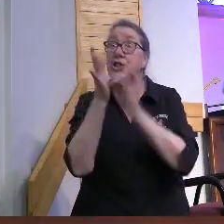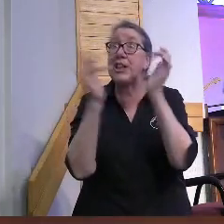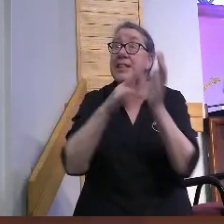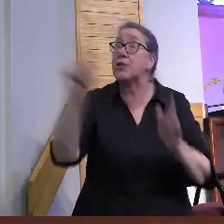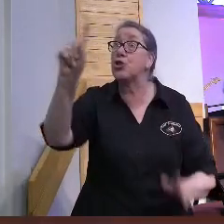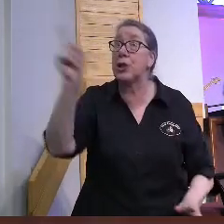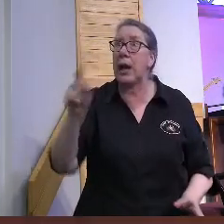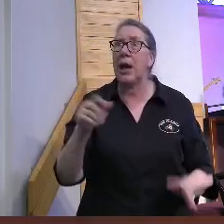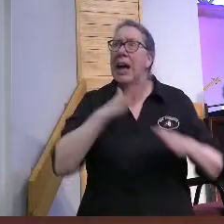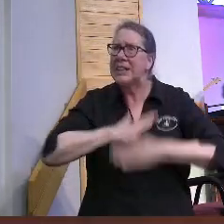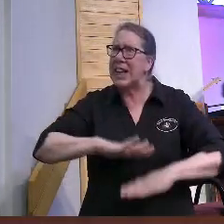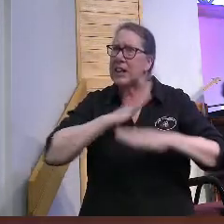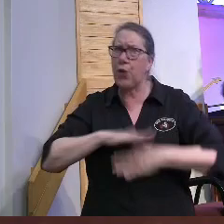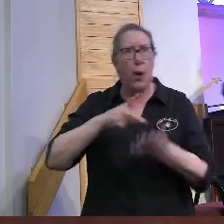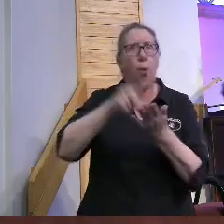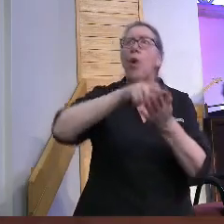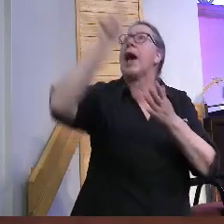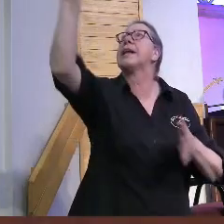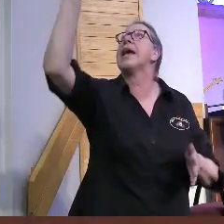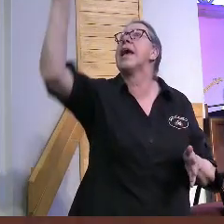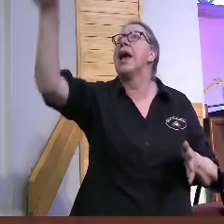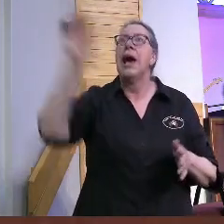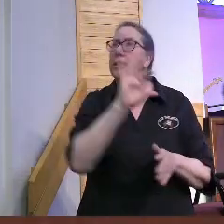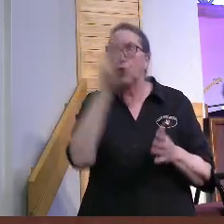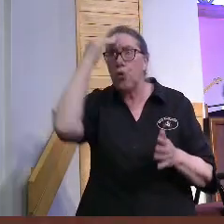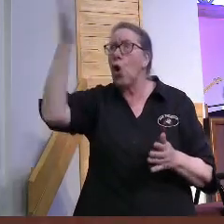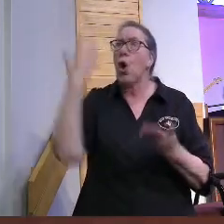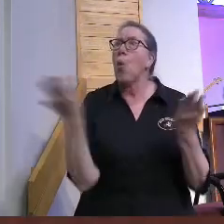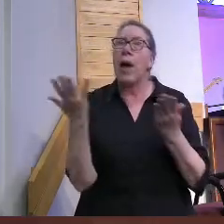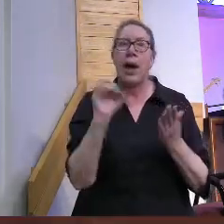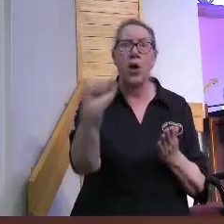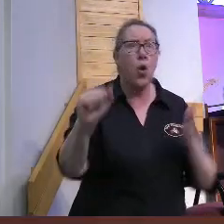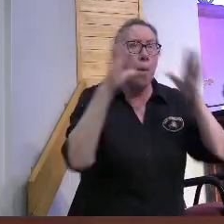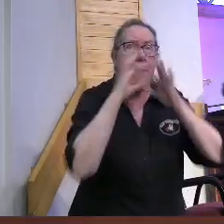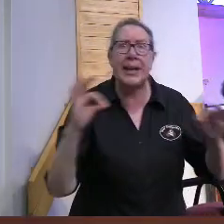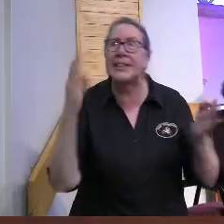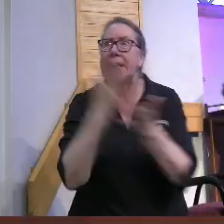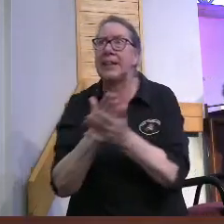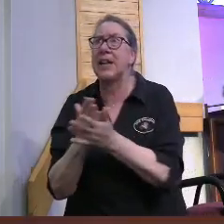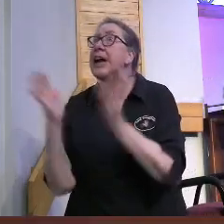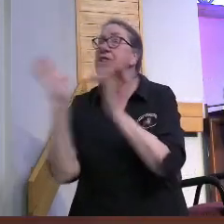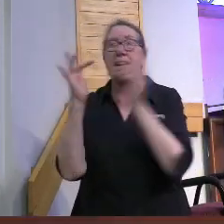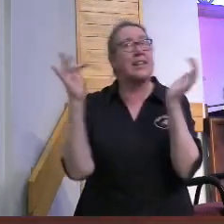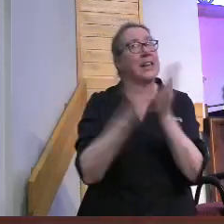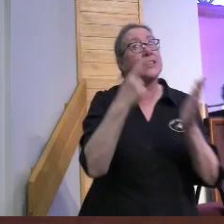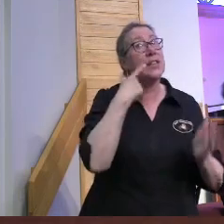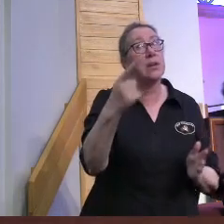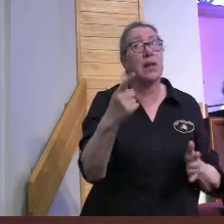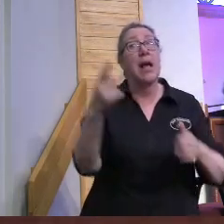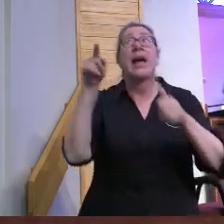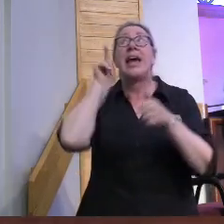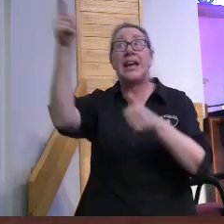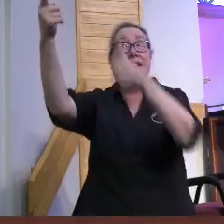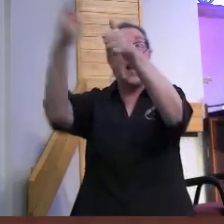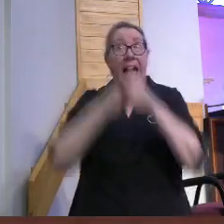Don't be satisfied to walk out here again not knowing where your peace is. I want to tell you that Jesus is still the answer for the world